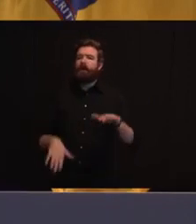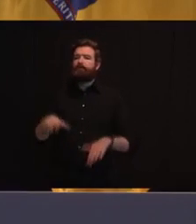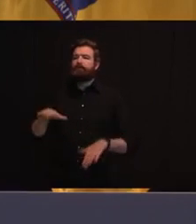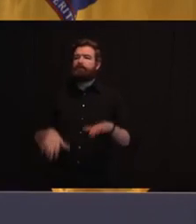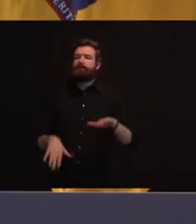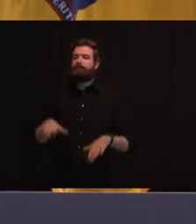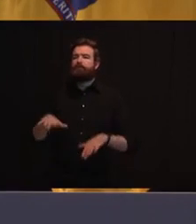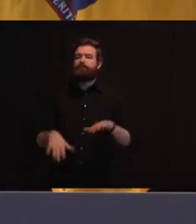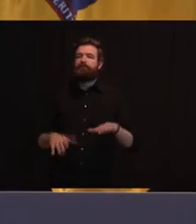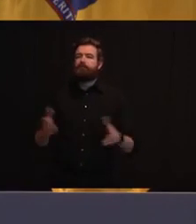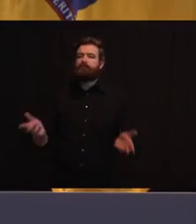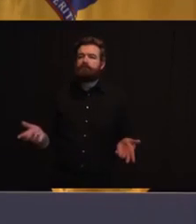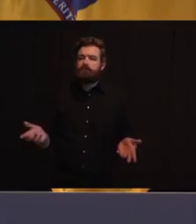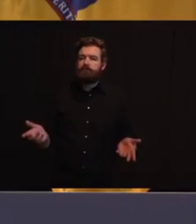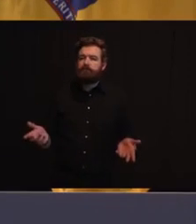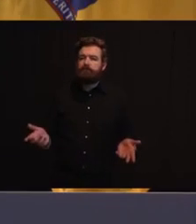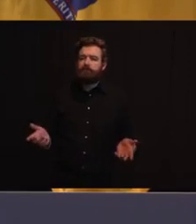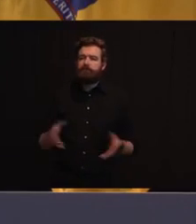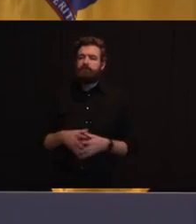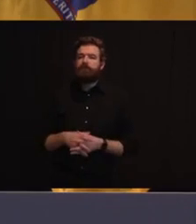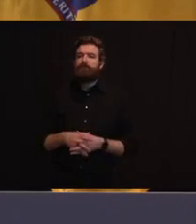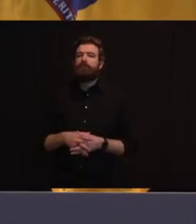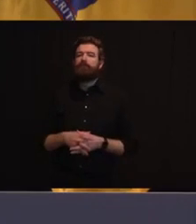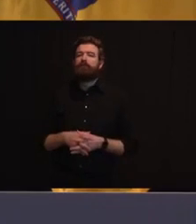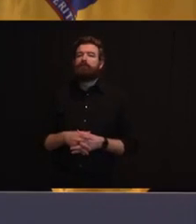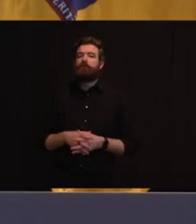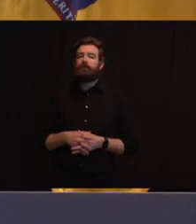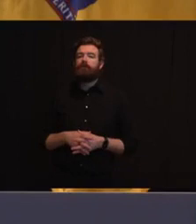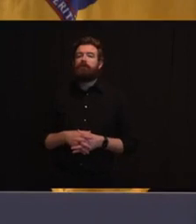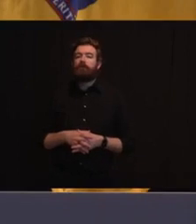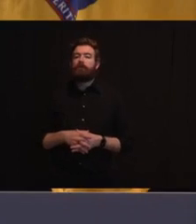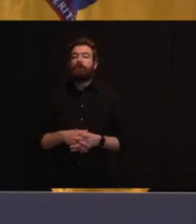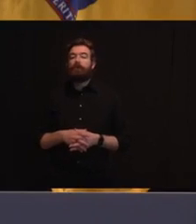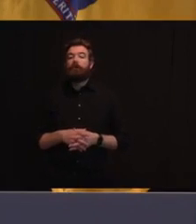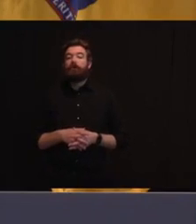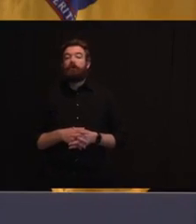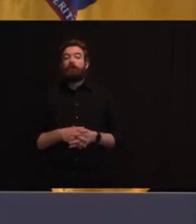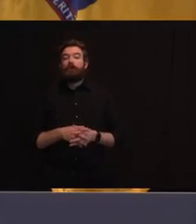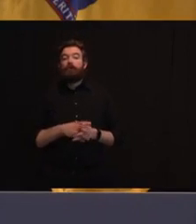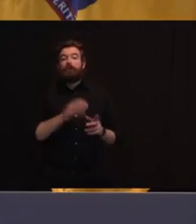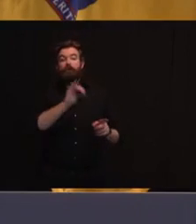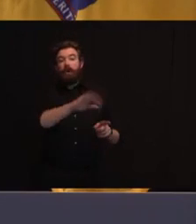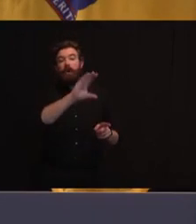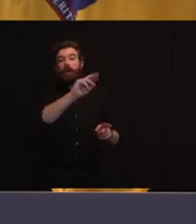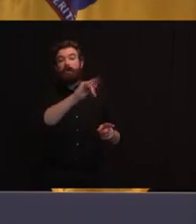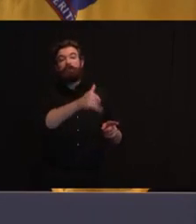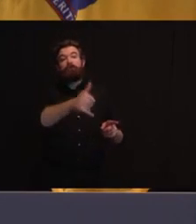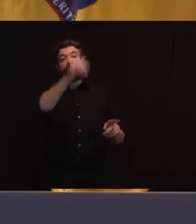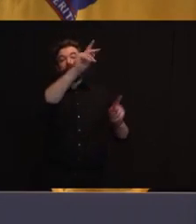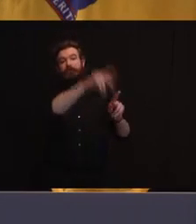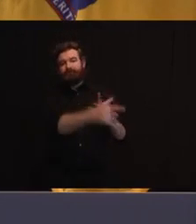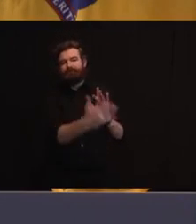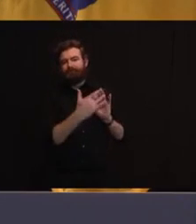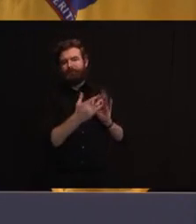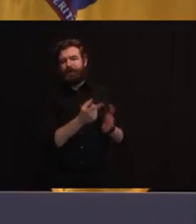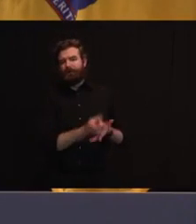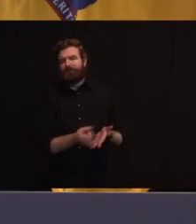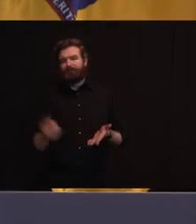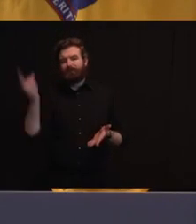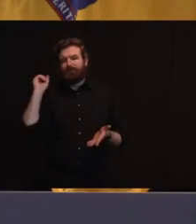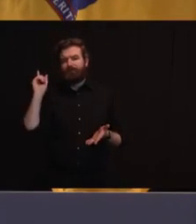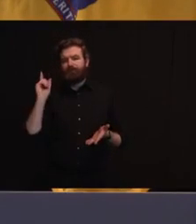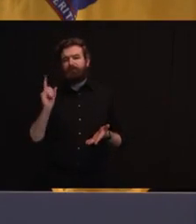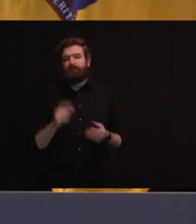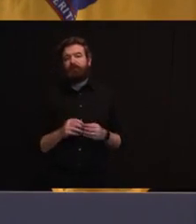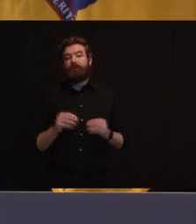I know John Berzicelli, to his credit, reached out to me over the weekend in Salem County, and our team got on it. I don't have any specifics, Brian, beyond that, but